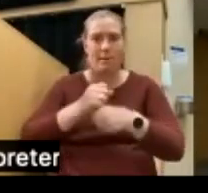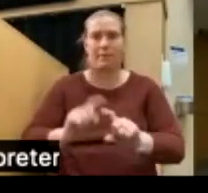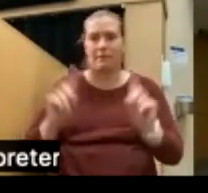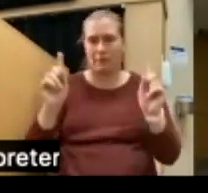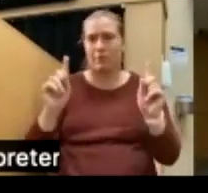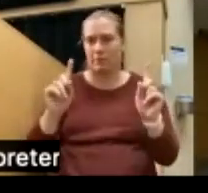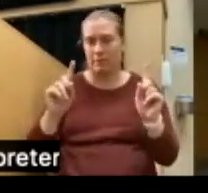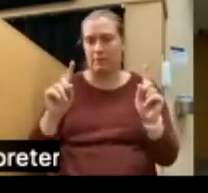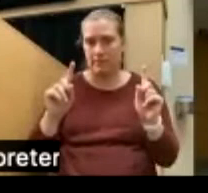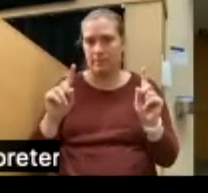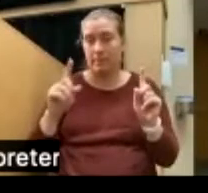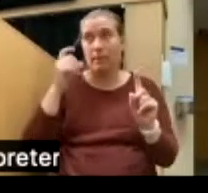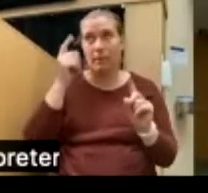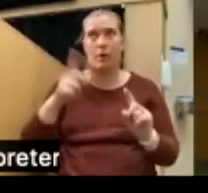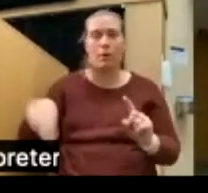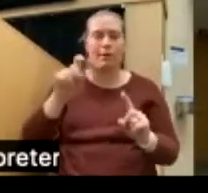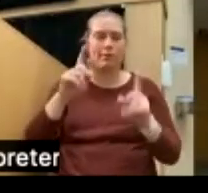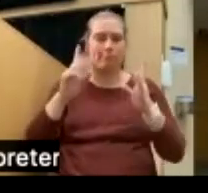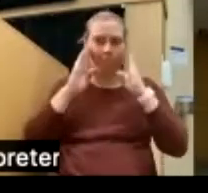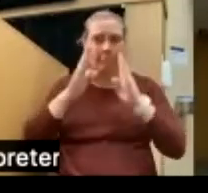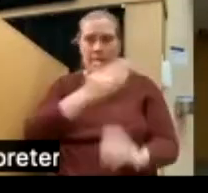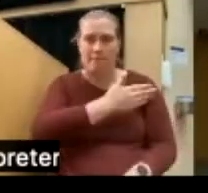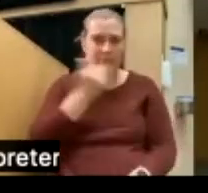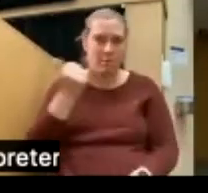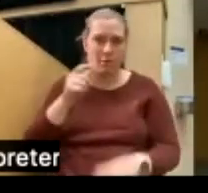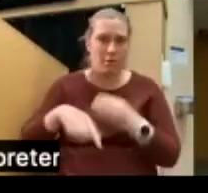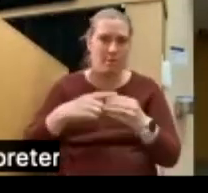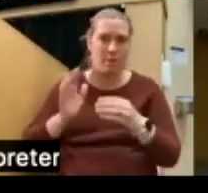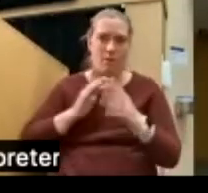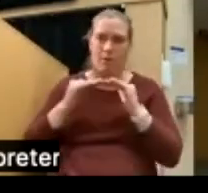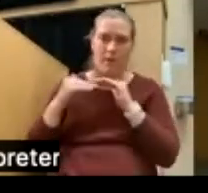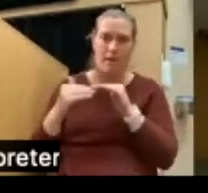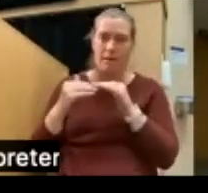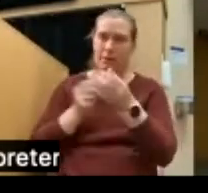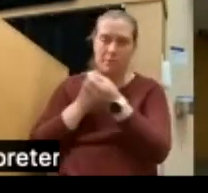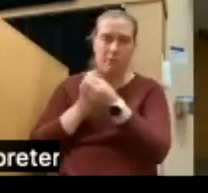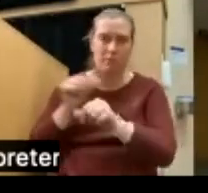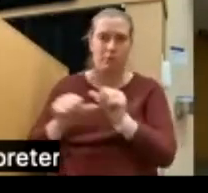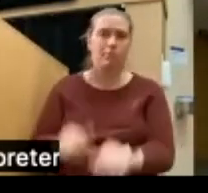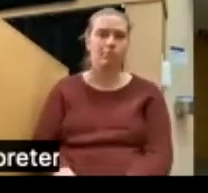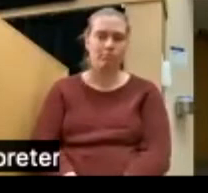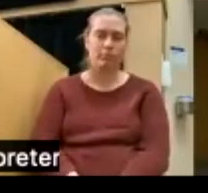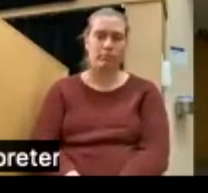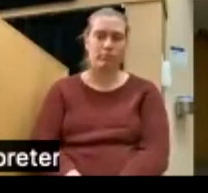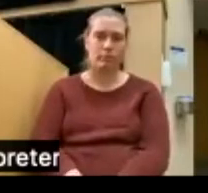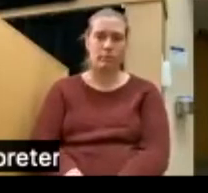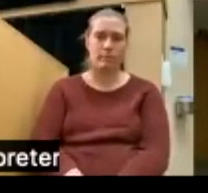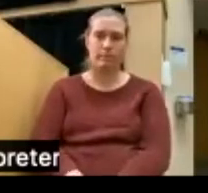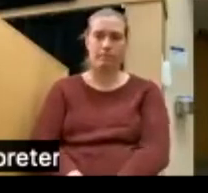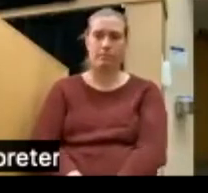component, but we have to start paying better attention to how our colleagues are doing and how we're supporting one another.